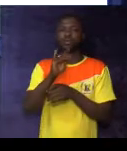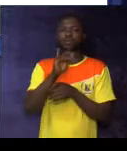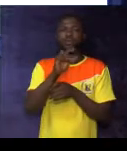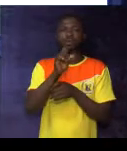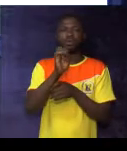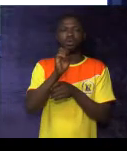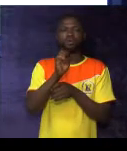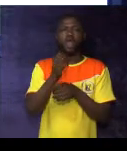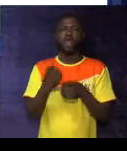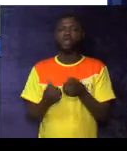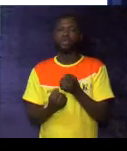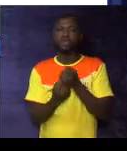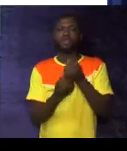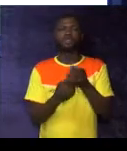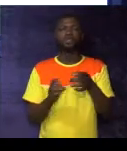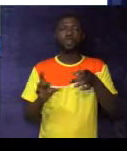clause.